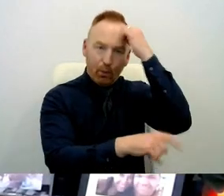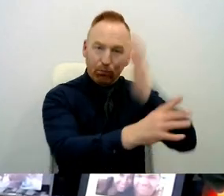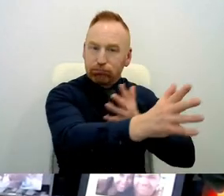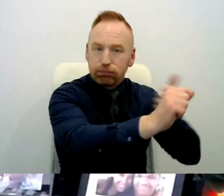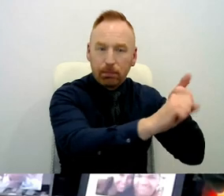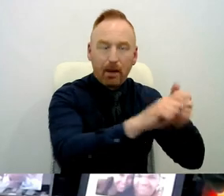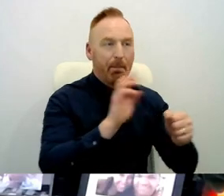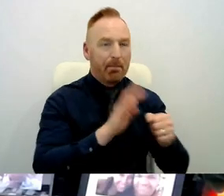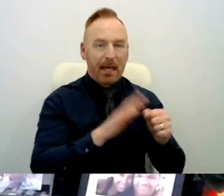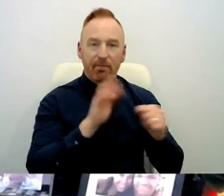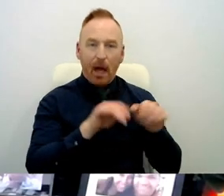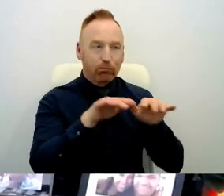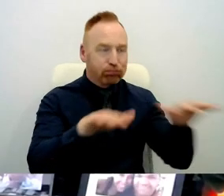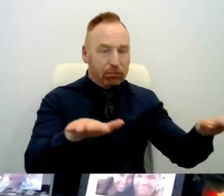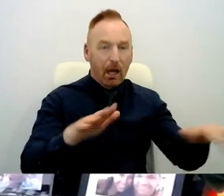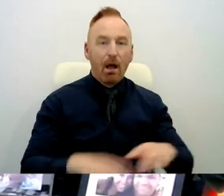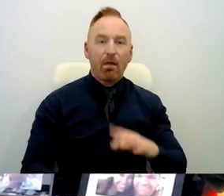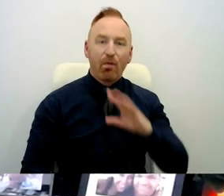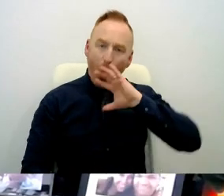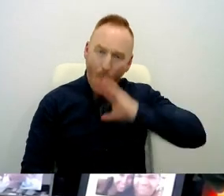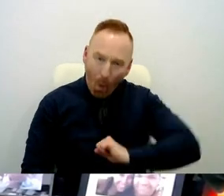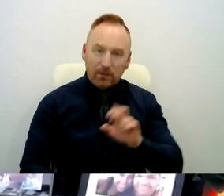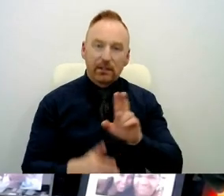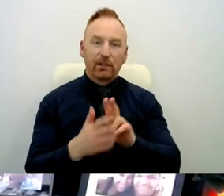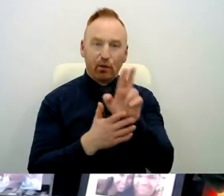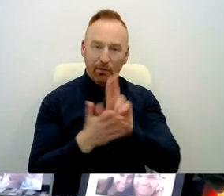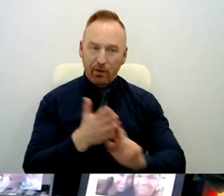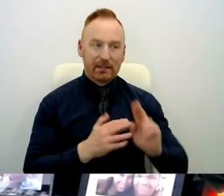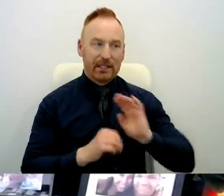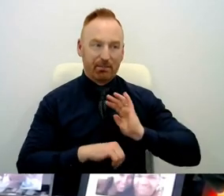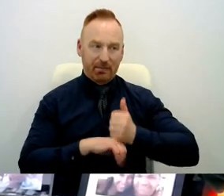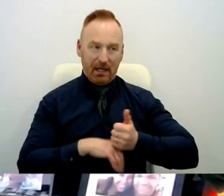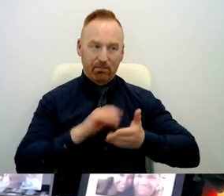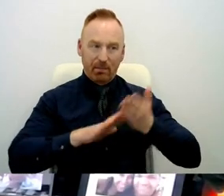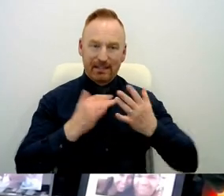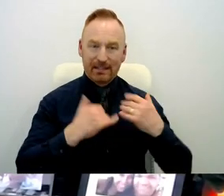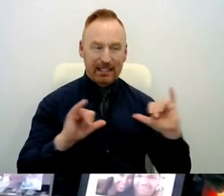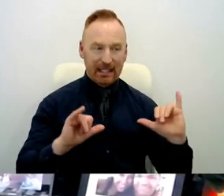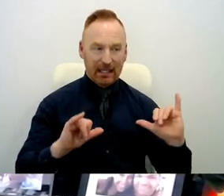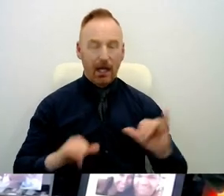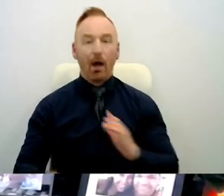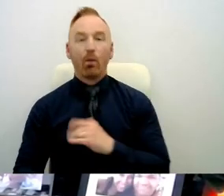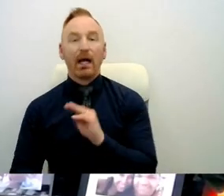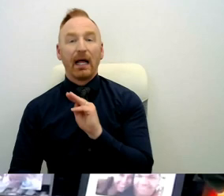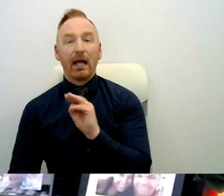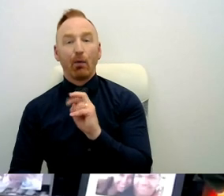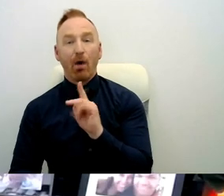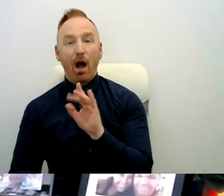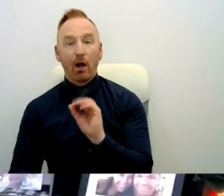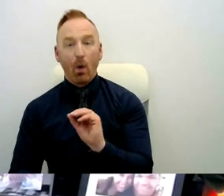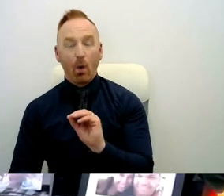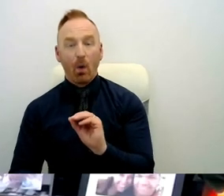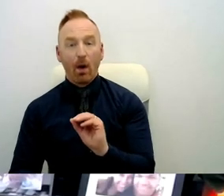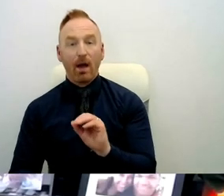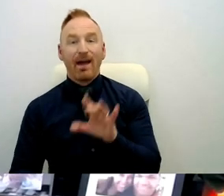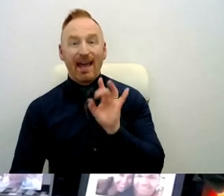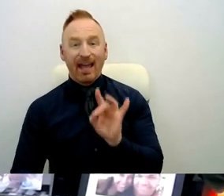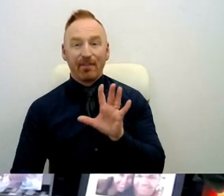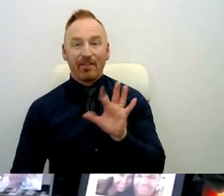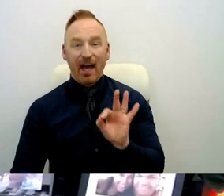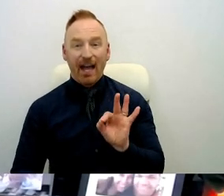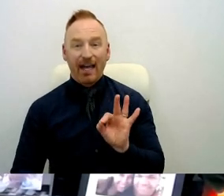up. The oldest university in the world, which is still in continuous operation, was actually founded in Fez, Morocco in 859